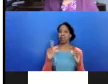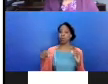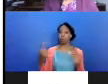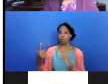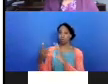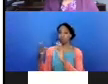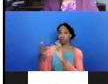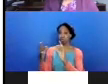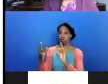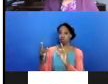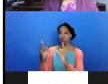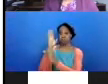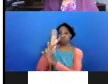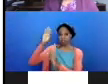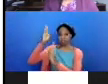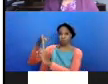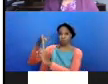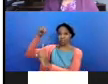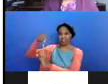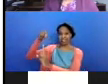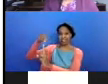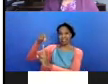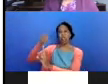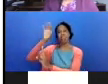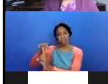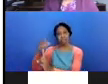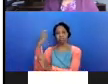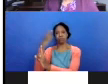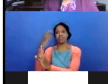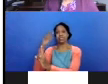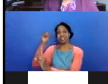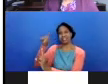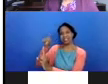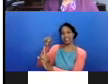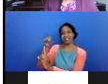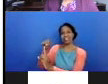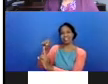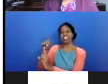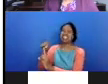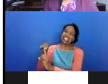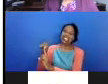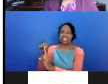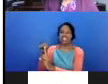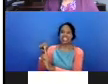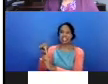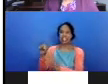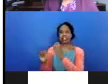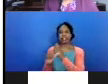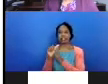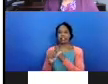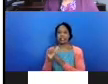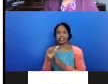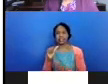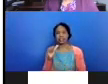explained what was going on in its entirety, there's all kinds of dangers to that. One is which it left me with this idea that the